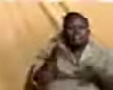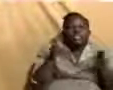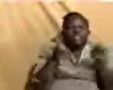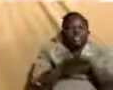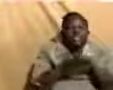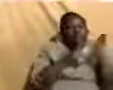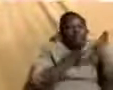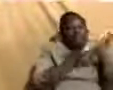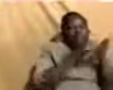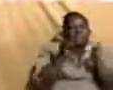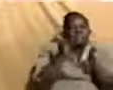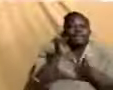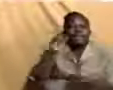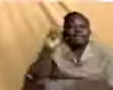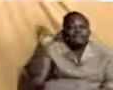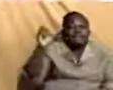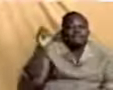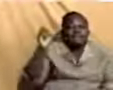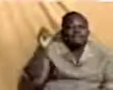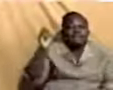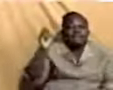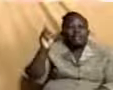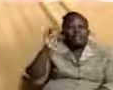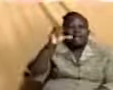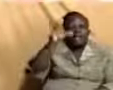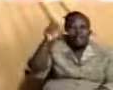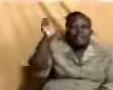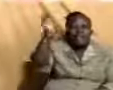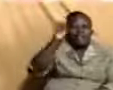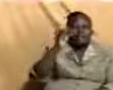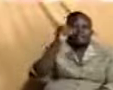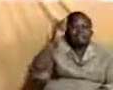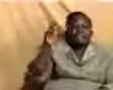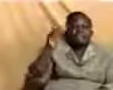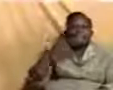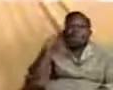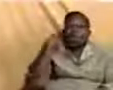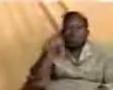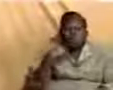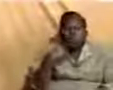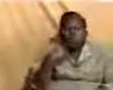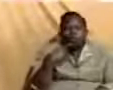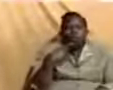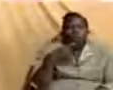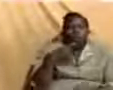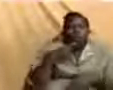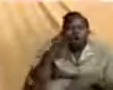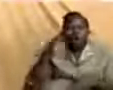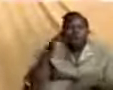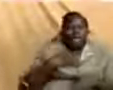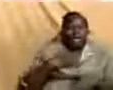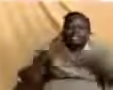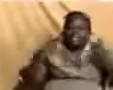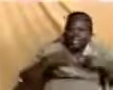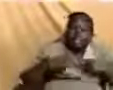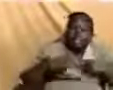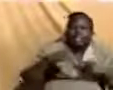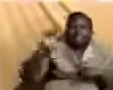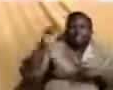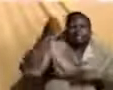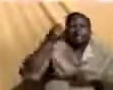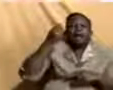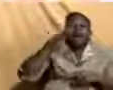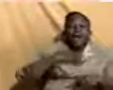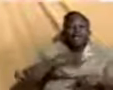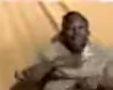represented by President Nelson Harvey? Or is it us, the people? In this Constitution of ours, we